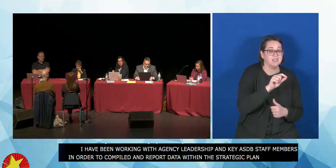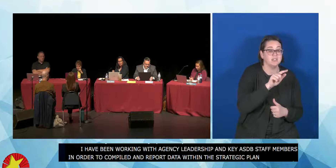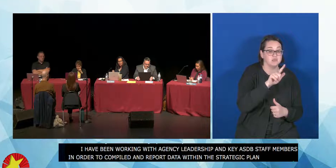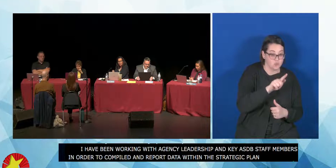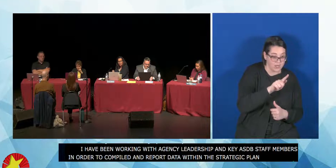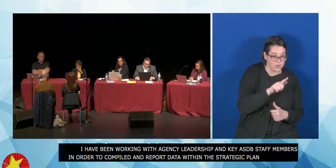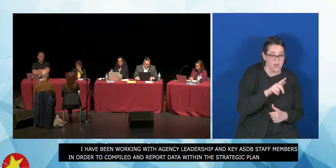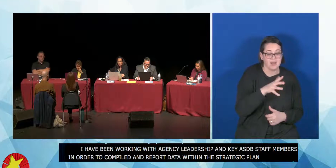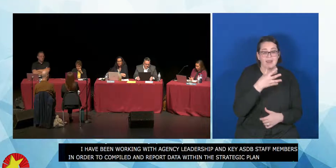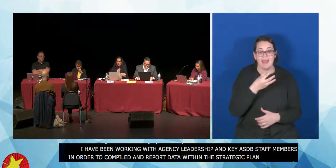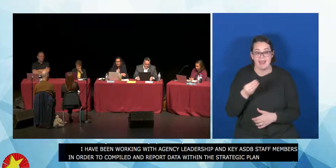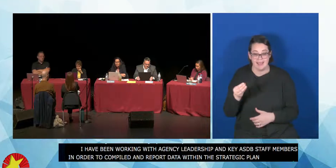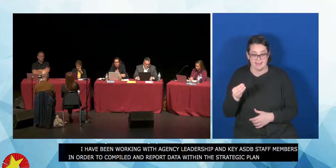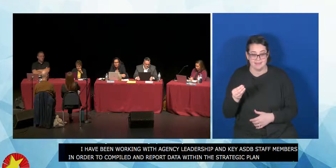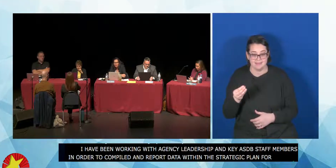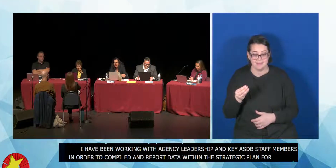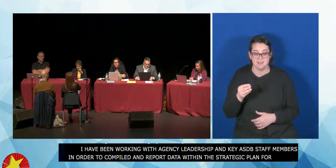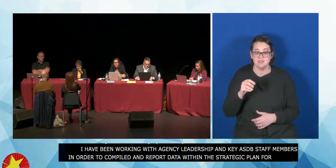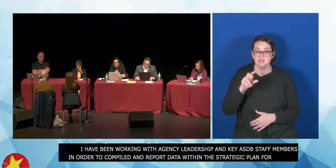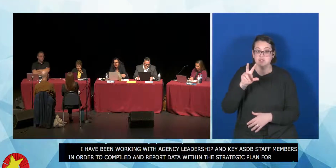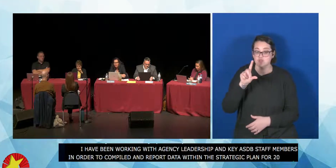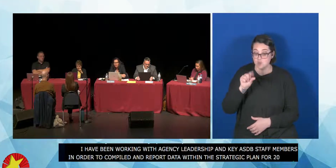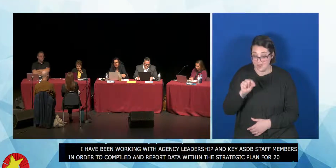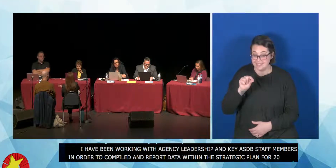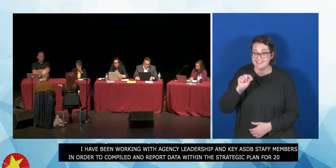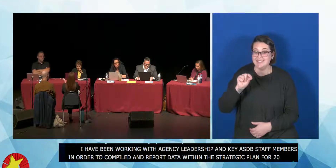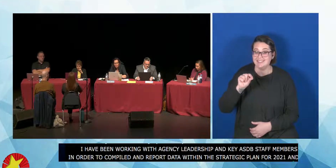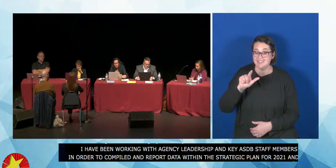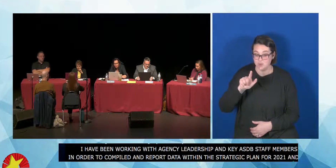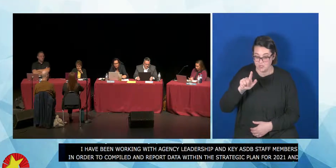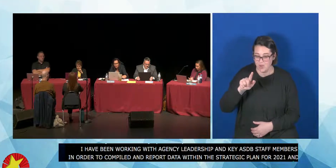2020-2021 as well as